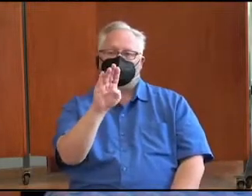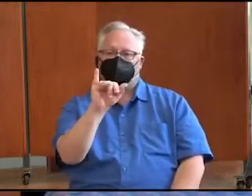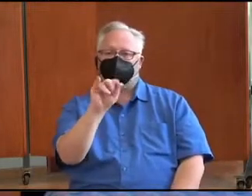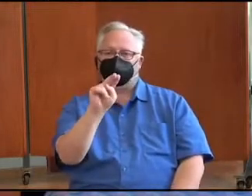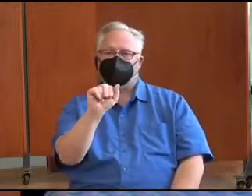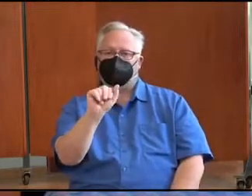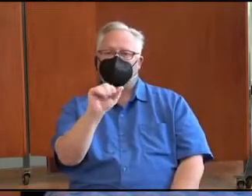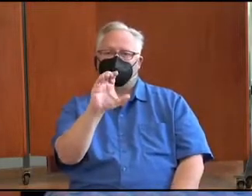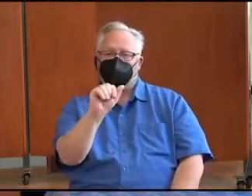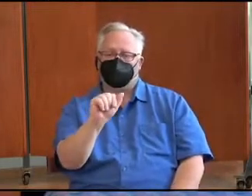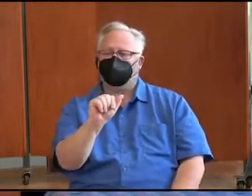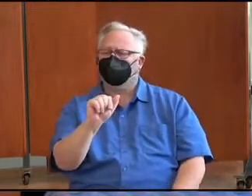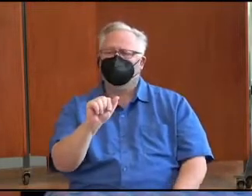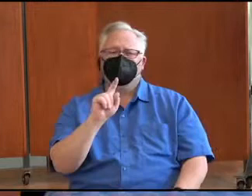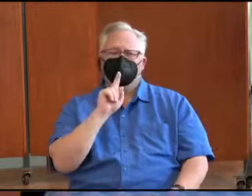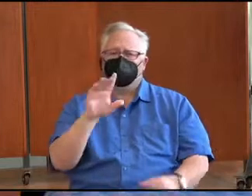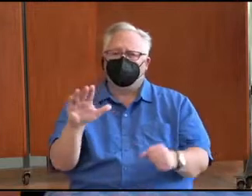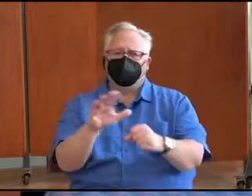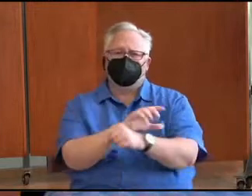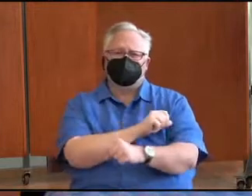a wonderful time in preparation.